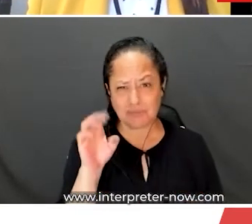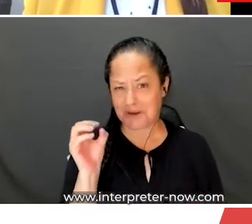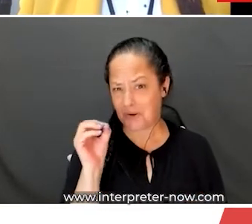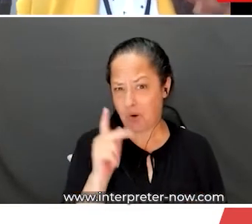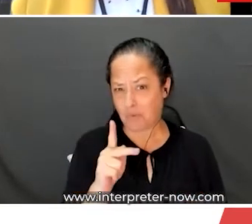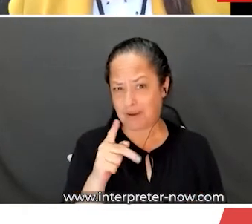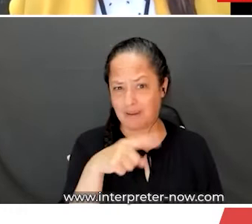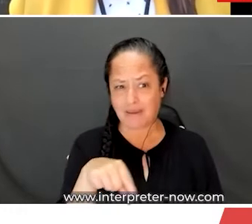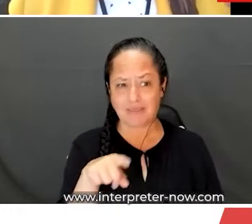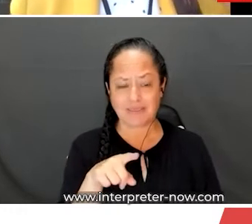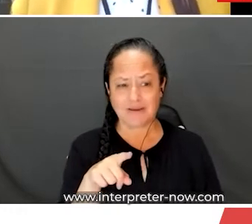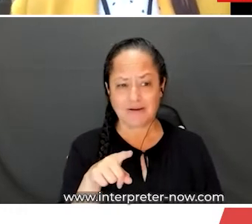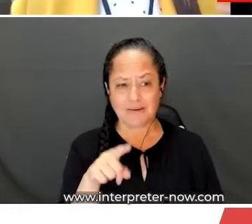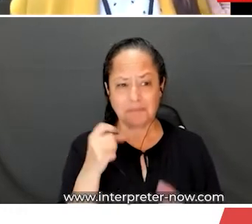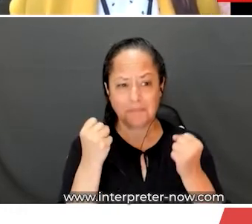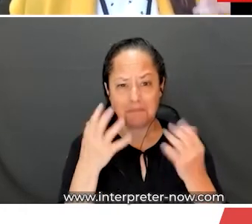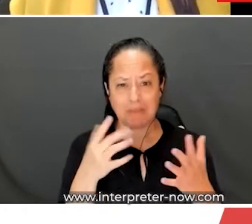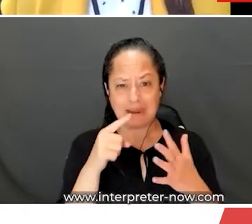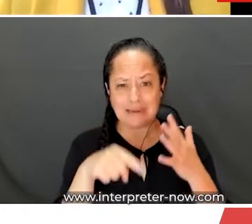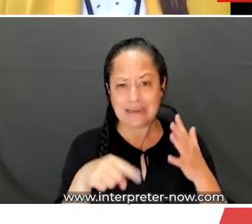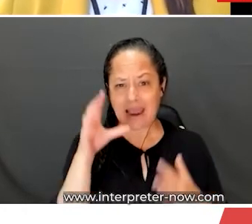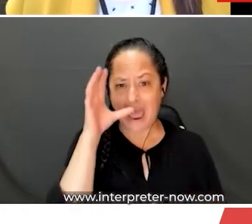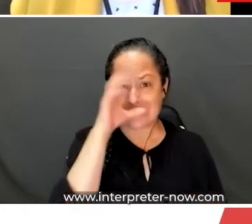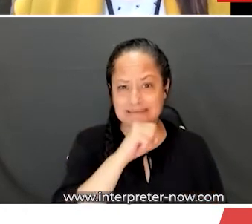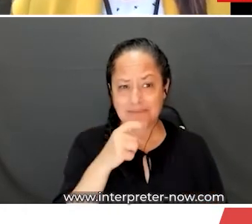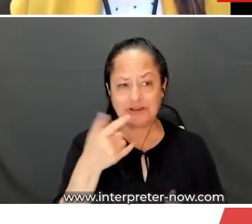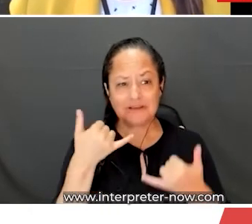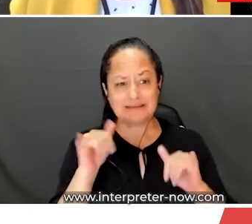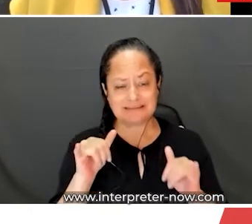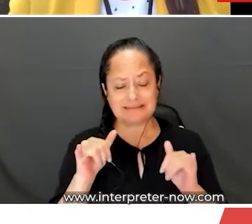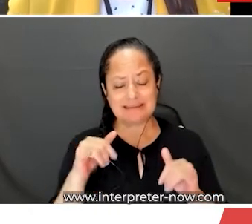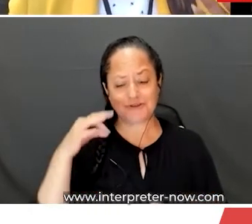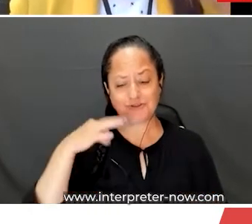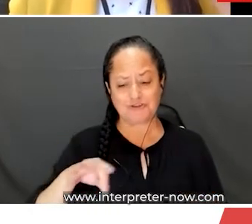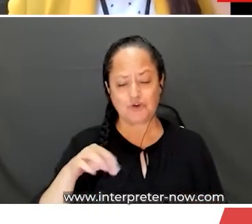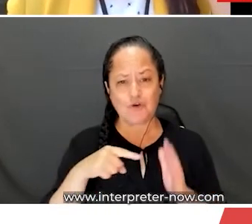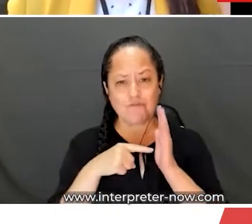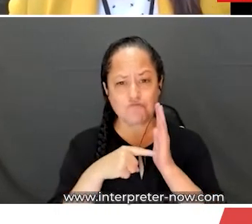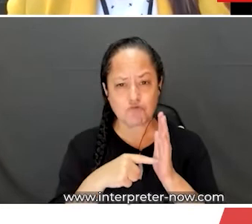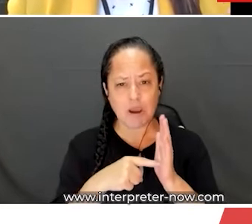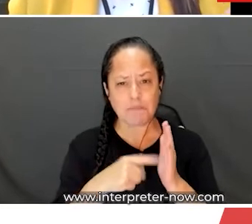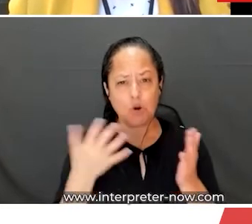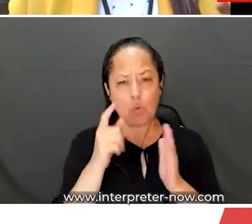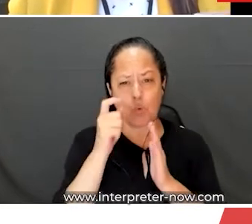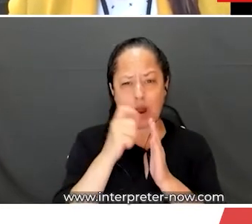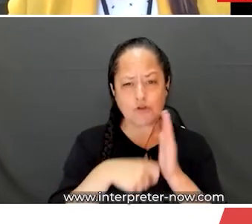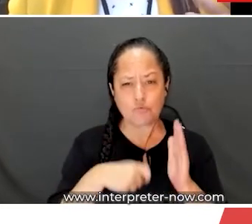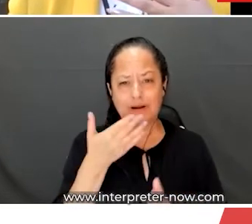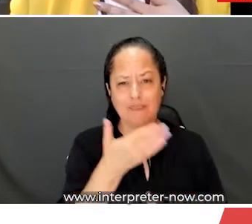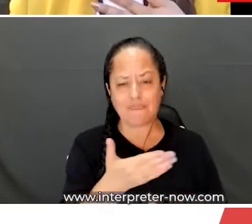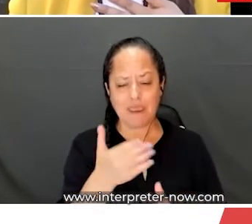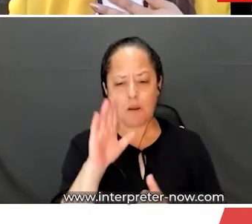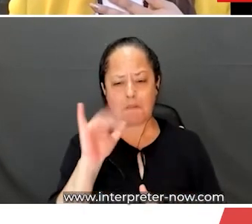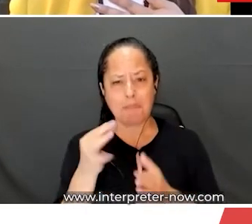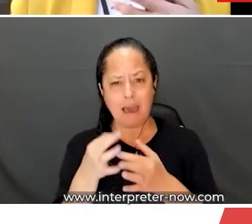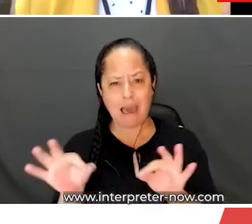they? There's many assumptions, but they still deserve representation, of course. And I said, well, what's written in there around bilingualism? Because